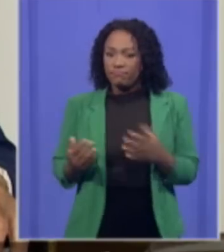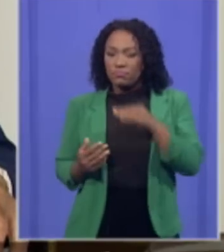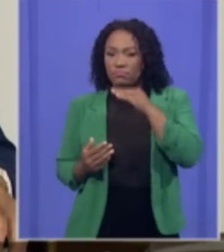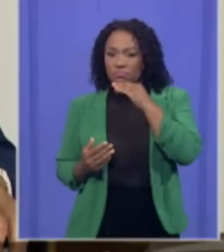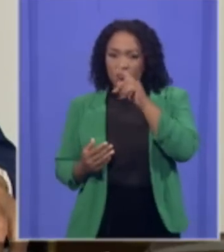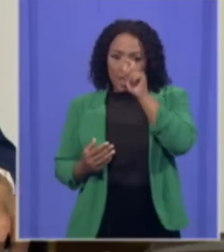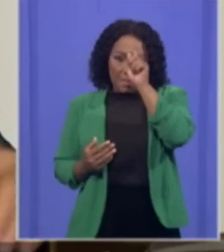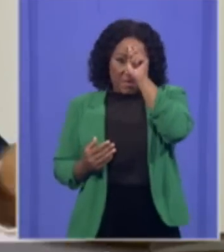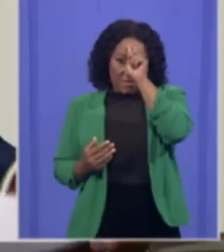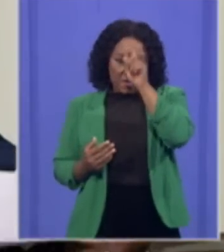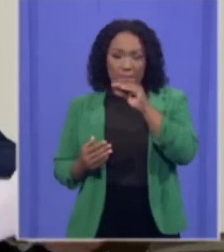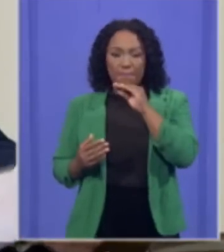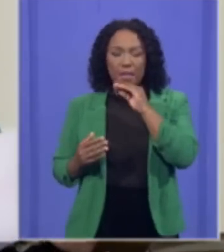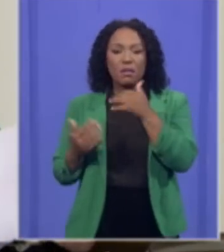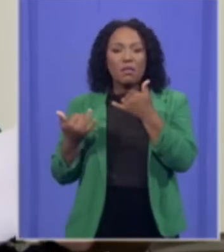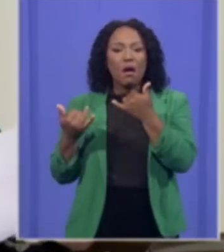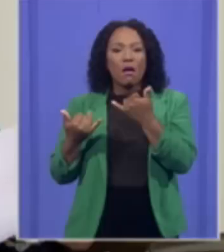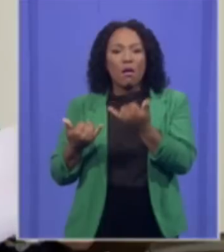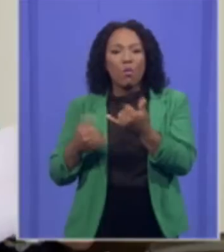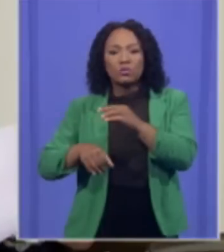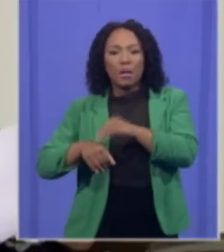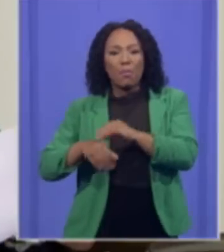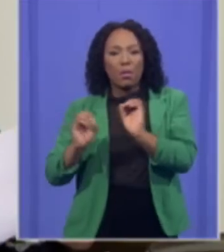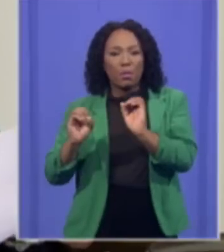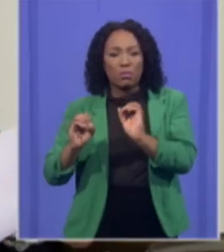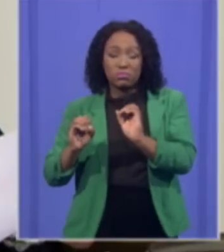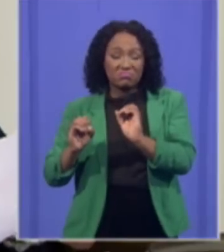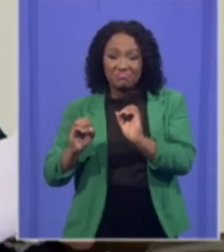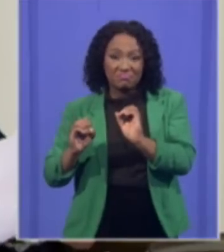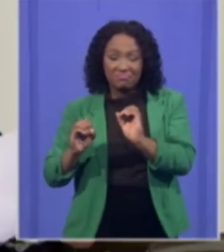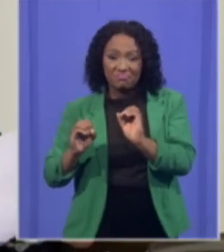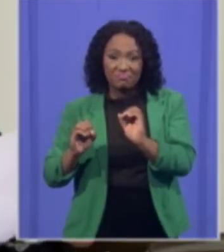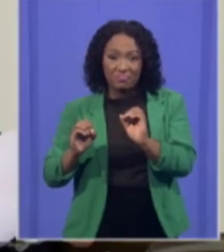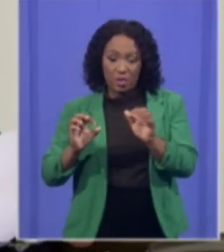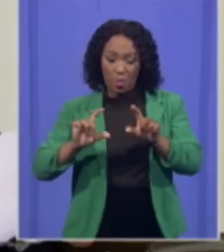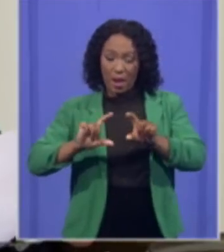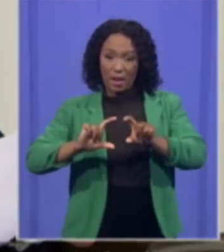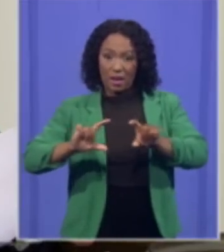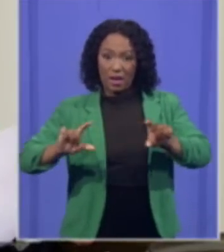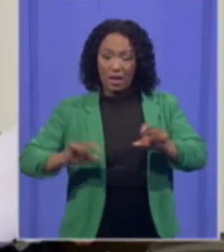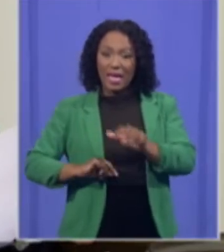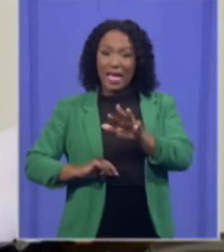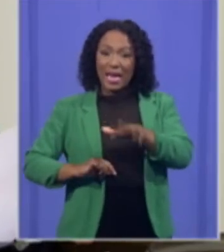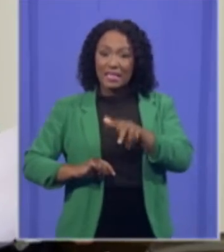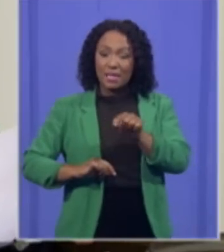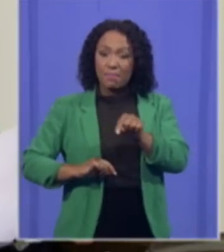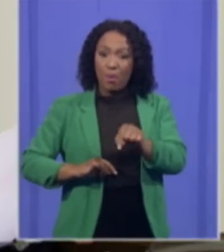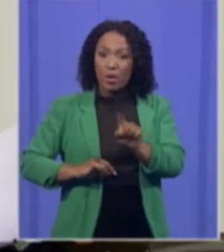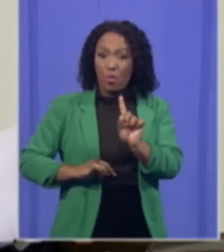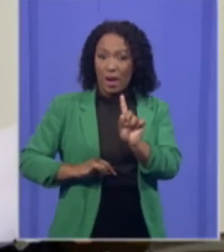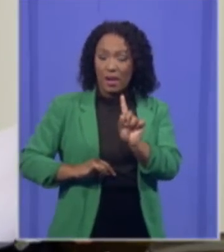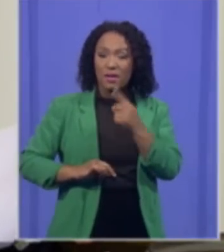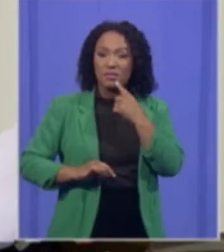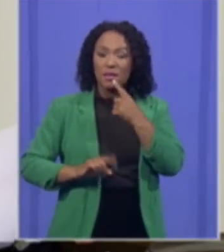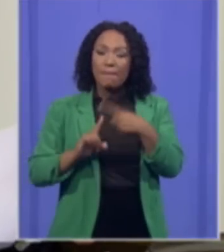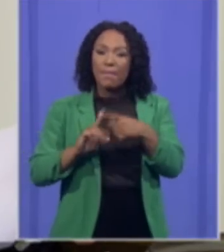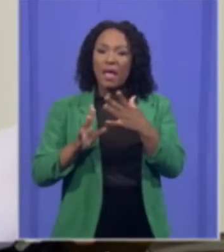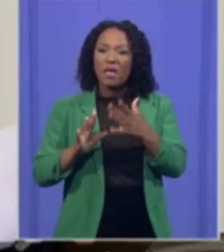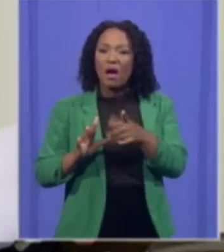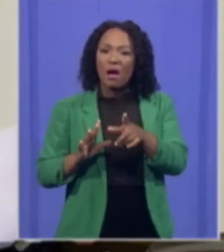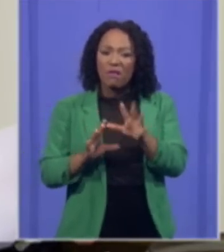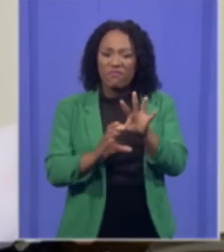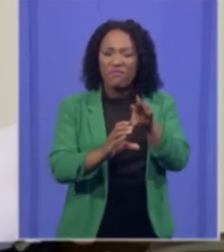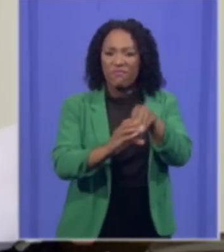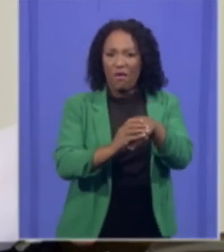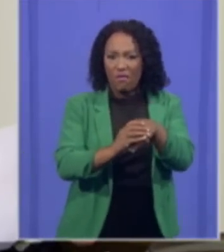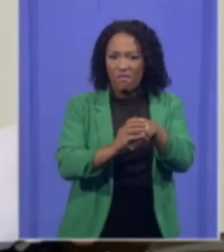of the woods yet. Because Article 19.1 is also very clear. It says if a player fielded in a match and or competition